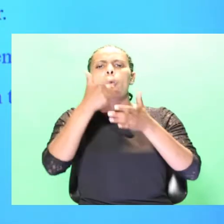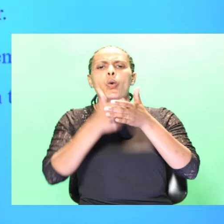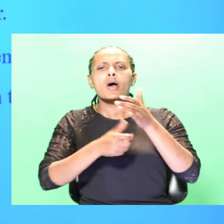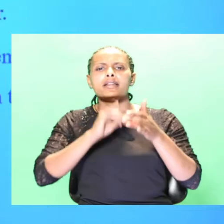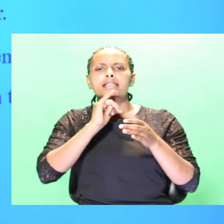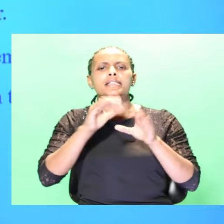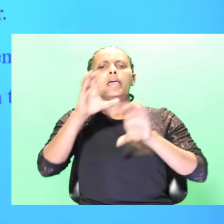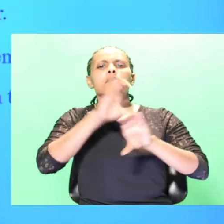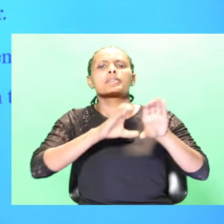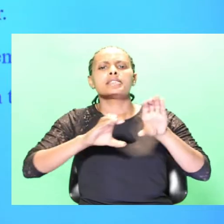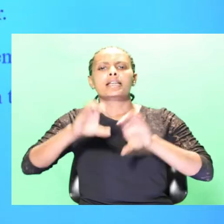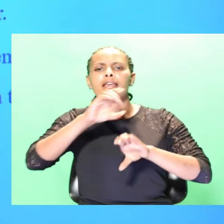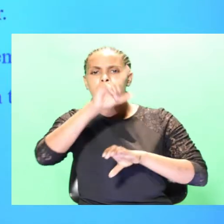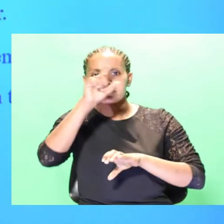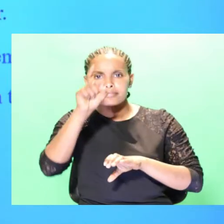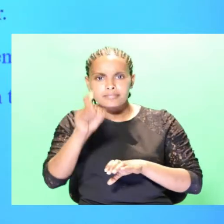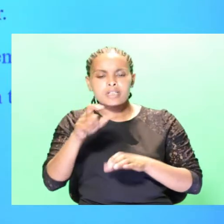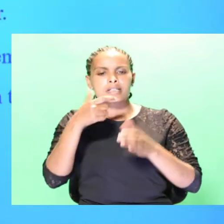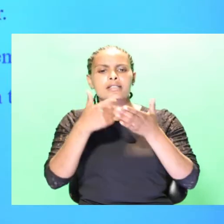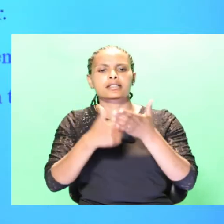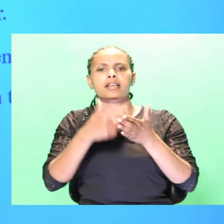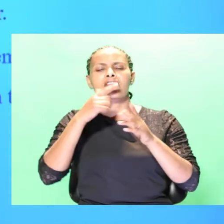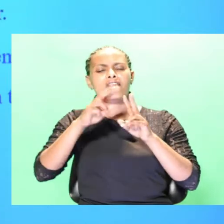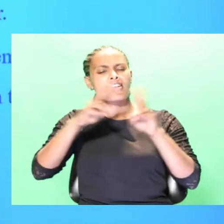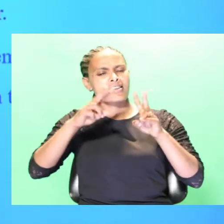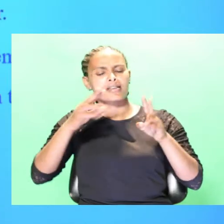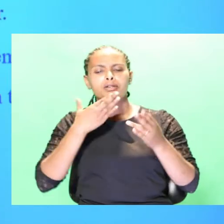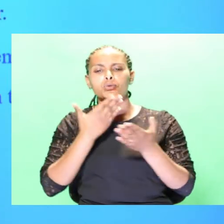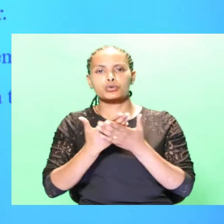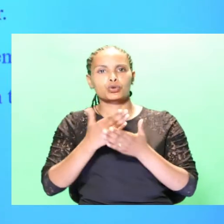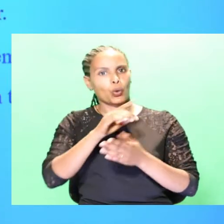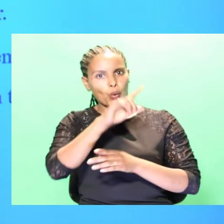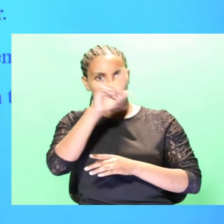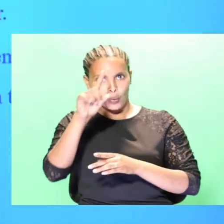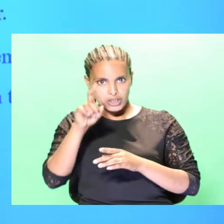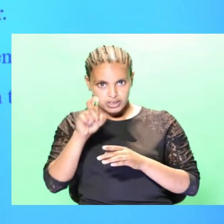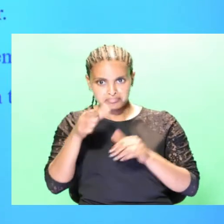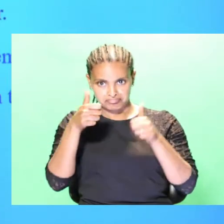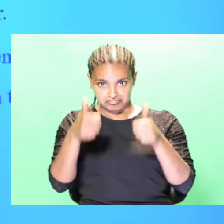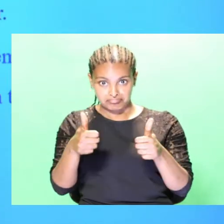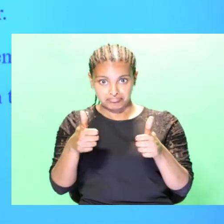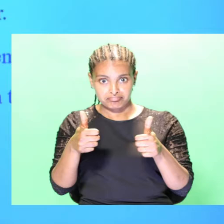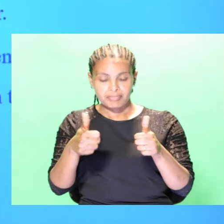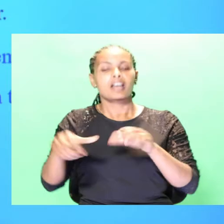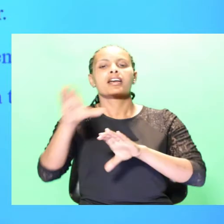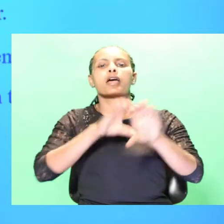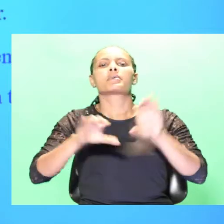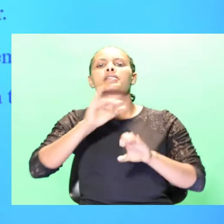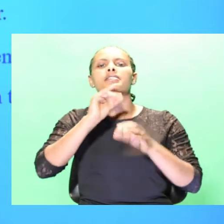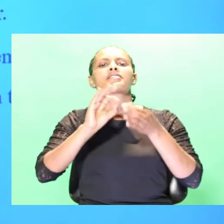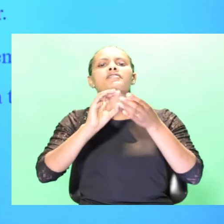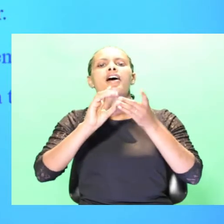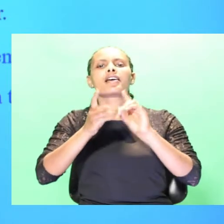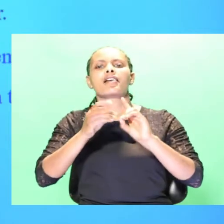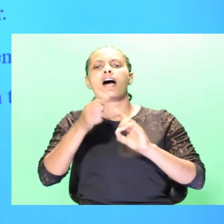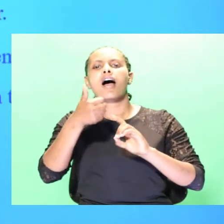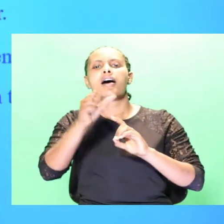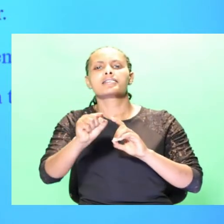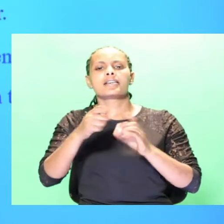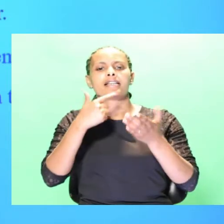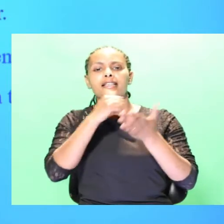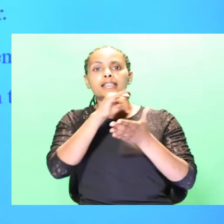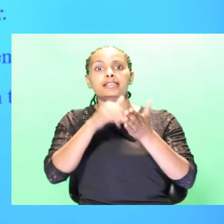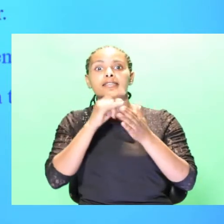What is chemistry? This is a very good question. Chemistry is defined as it is